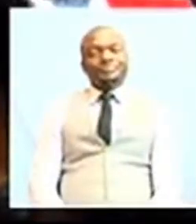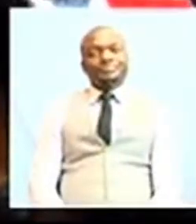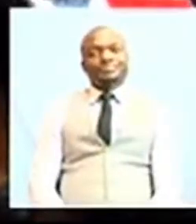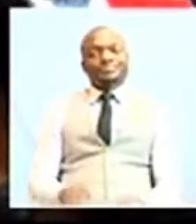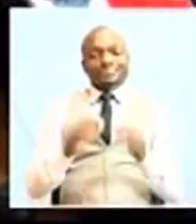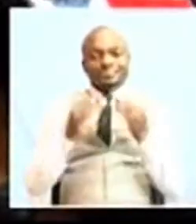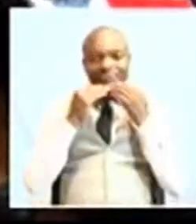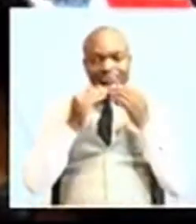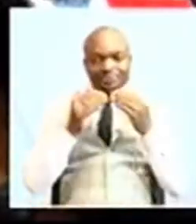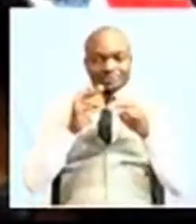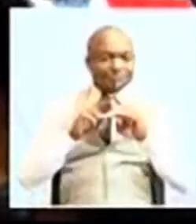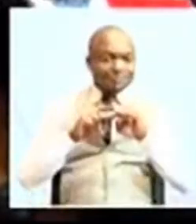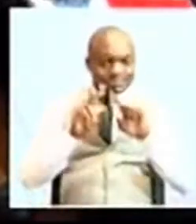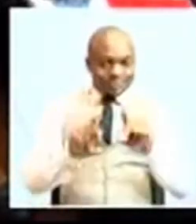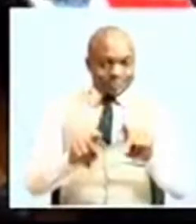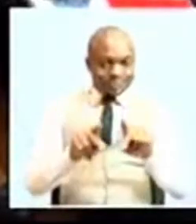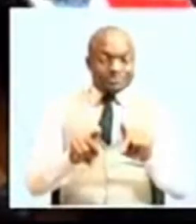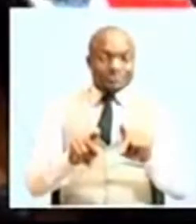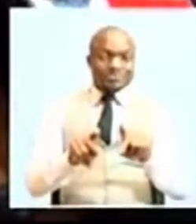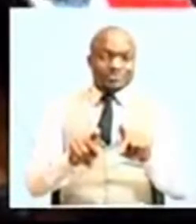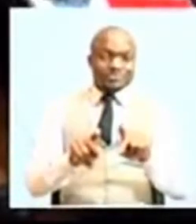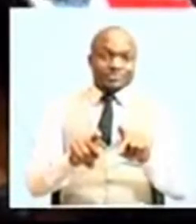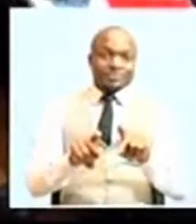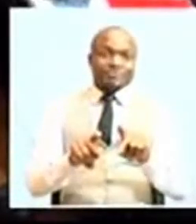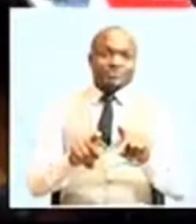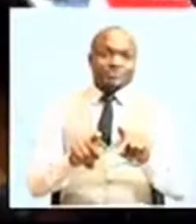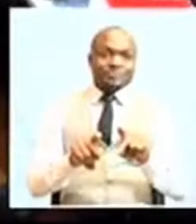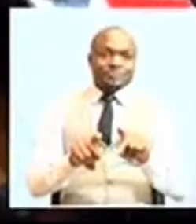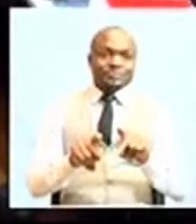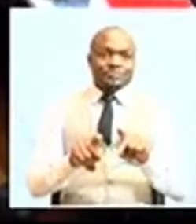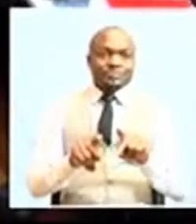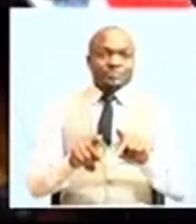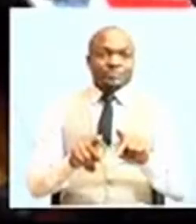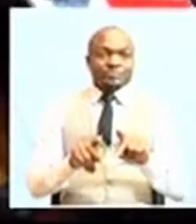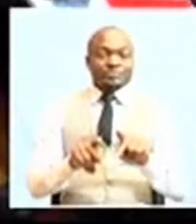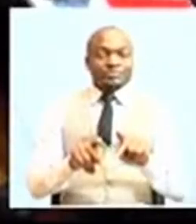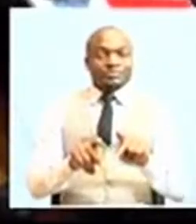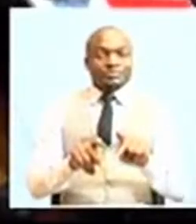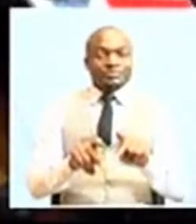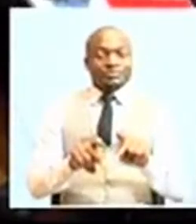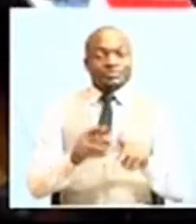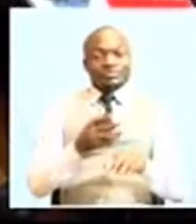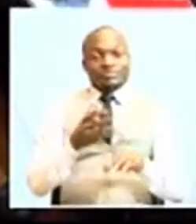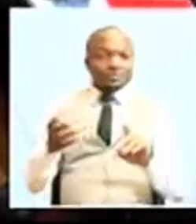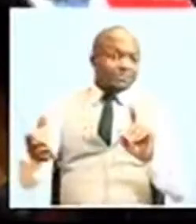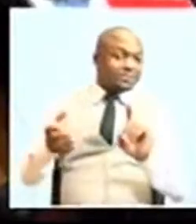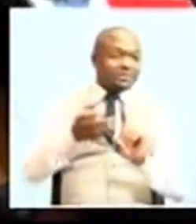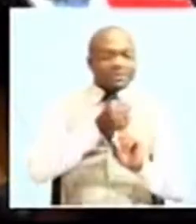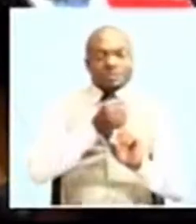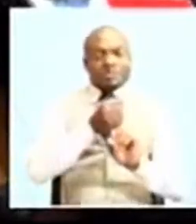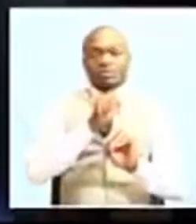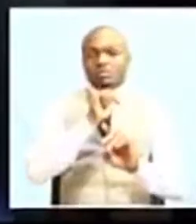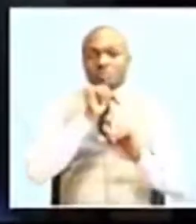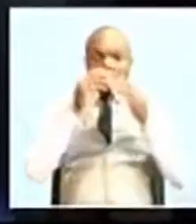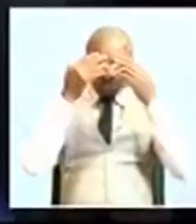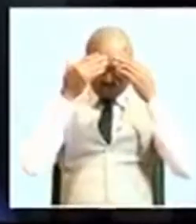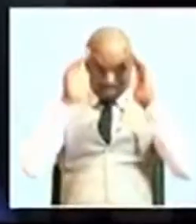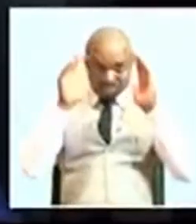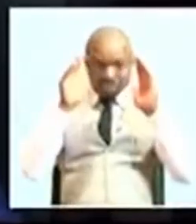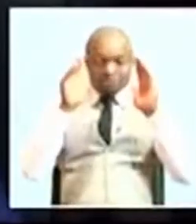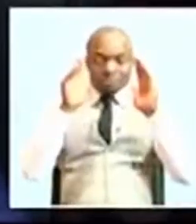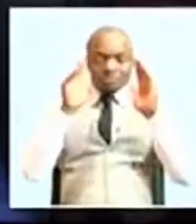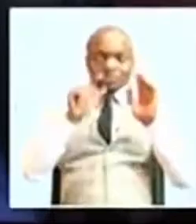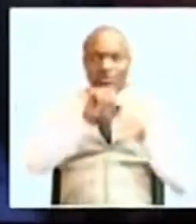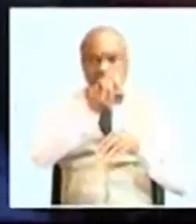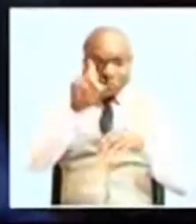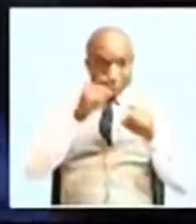Thank you, Chair. I might have been caught unaware with the question, but I wish to answer maybe